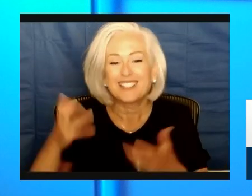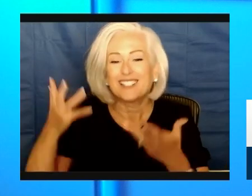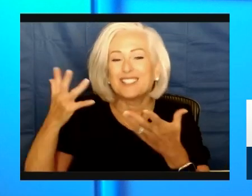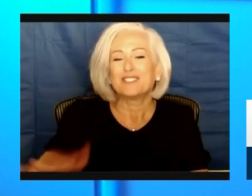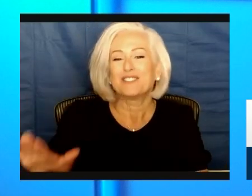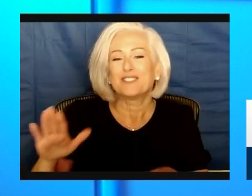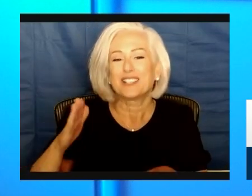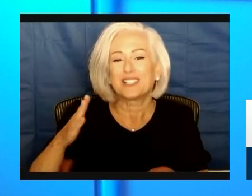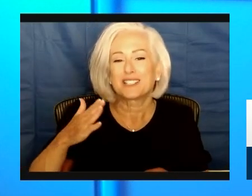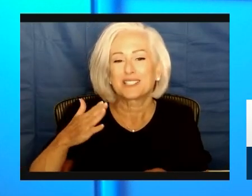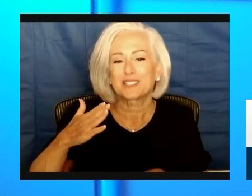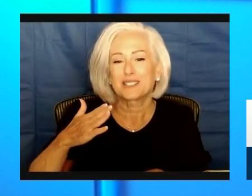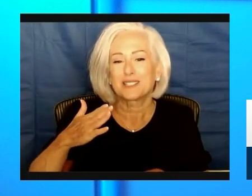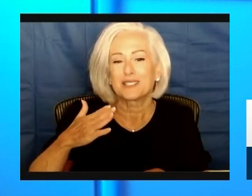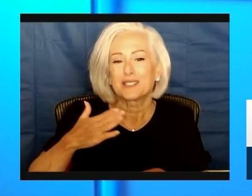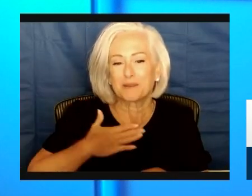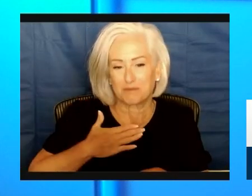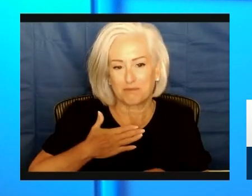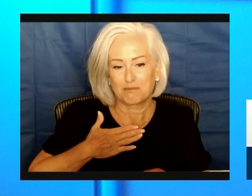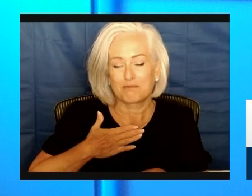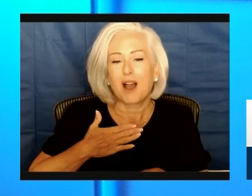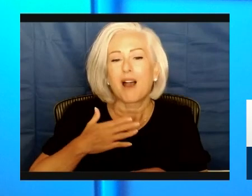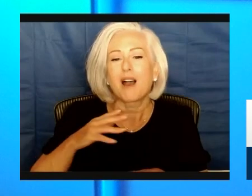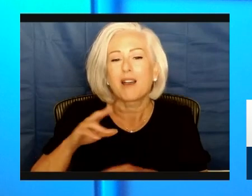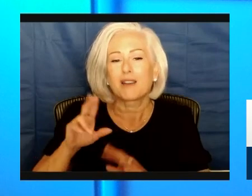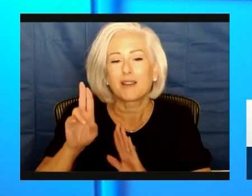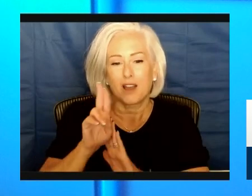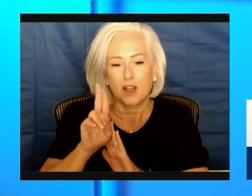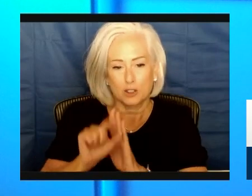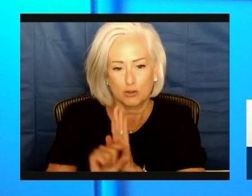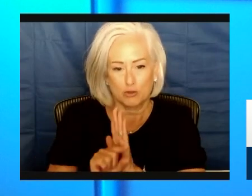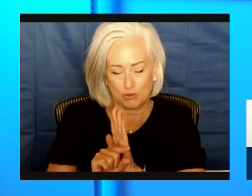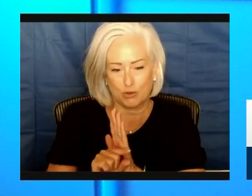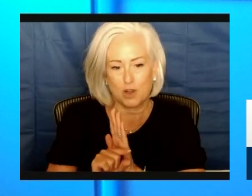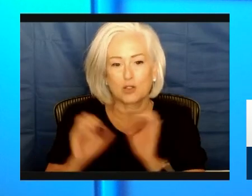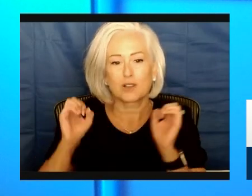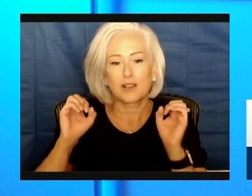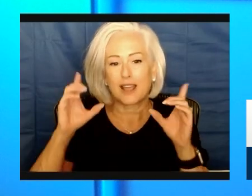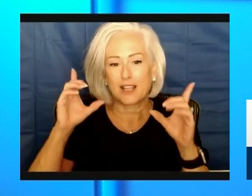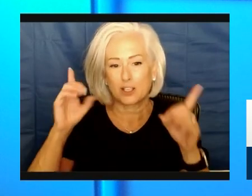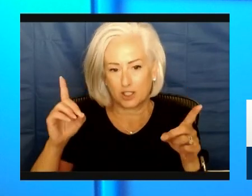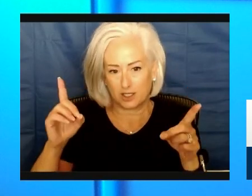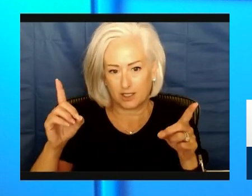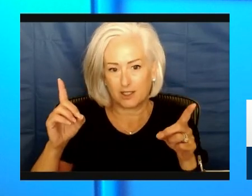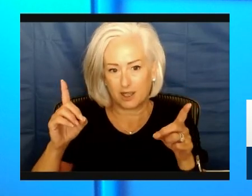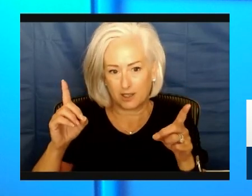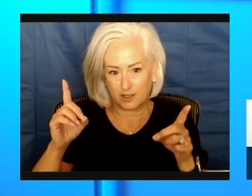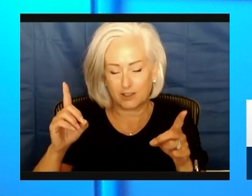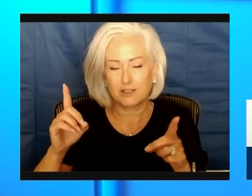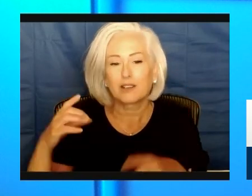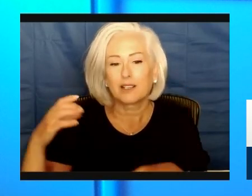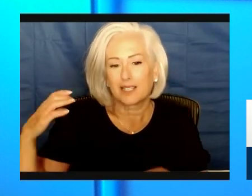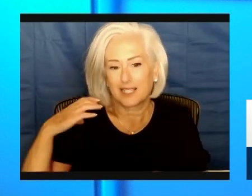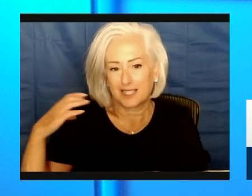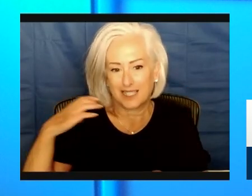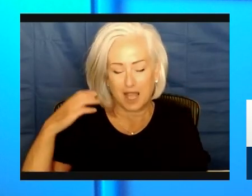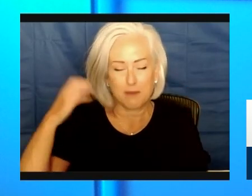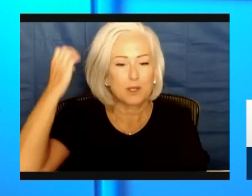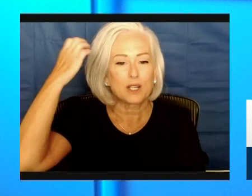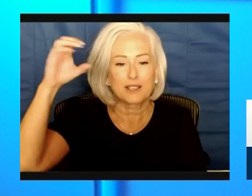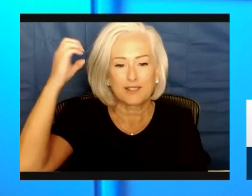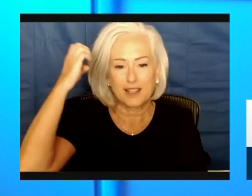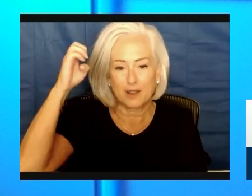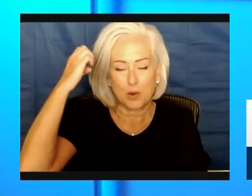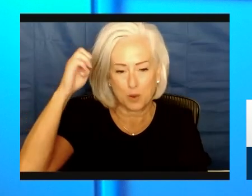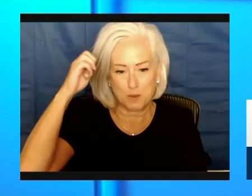and undergraduate MD education in Addis Ababa, the capital city of Ethiopia, then attended